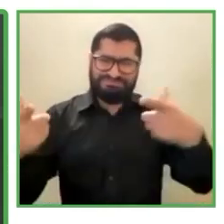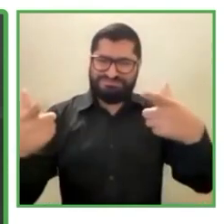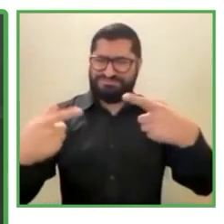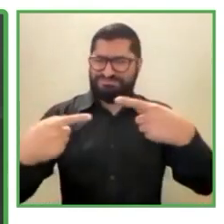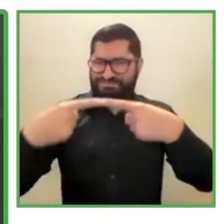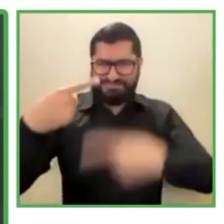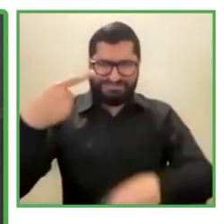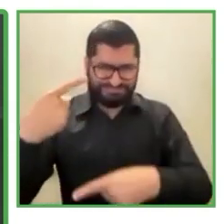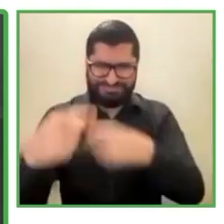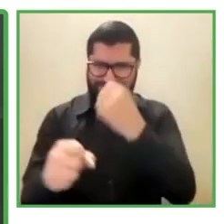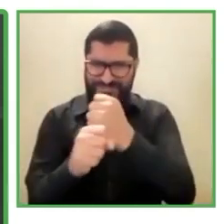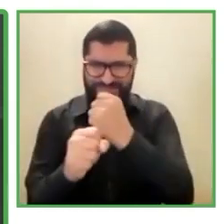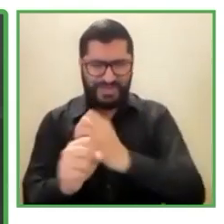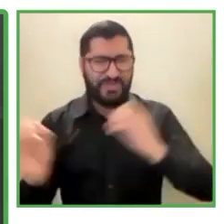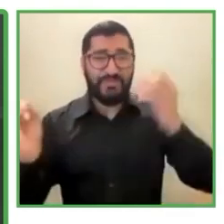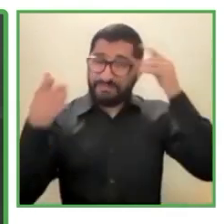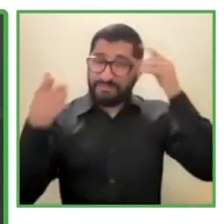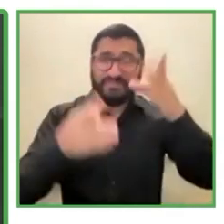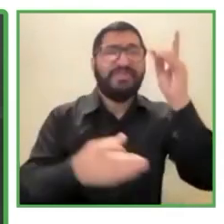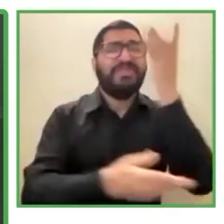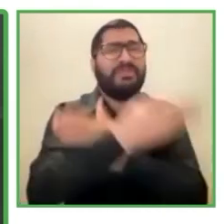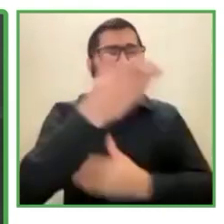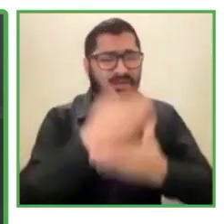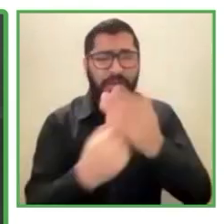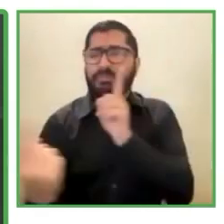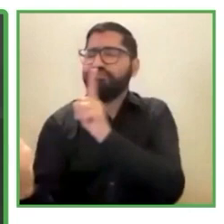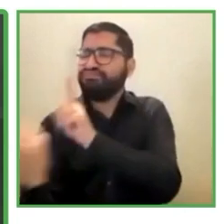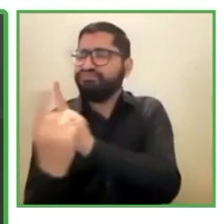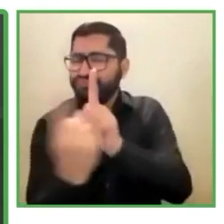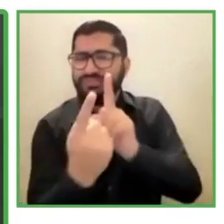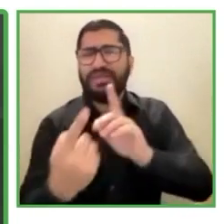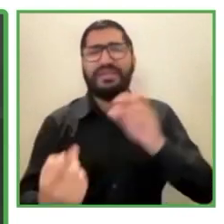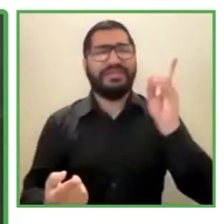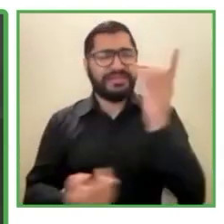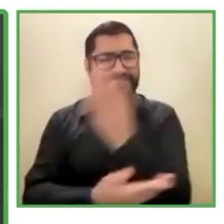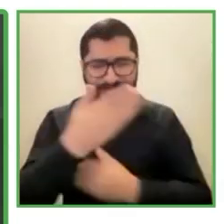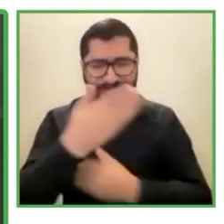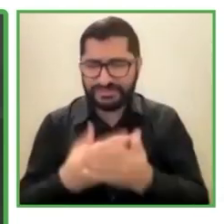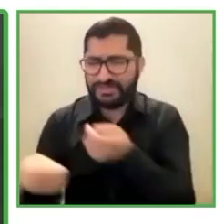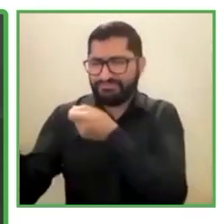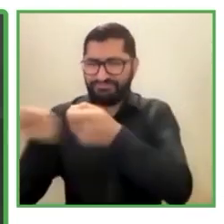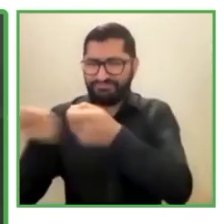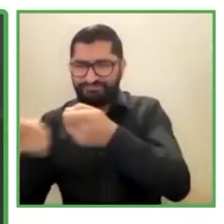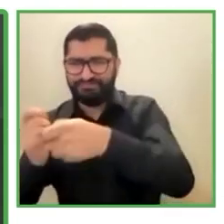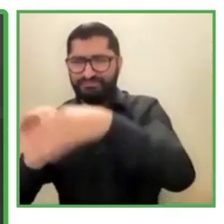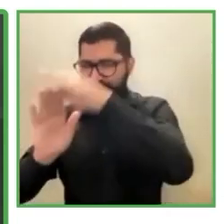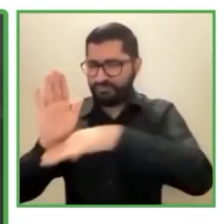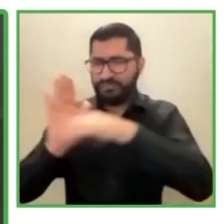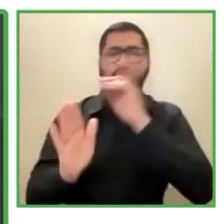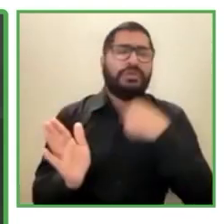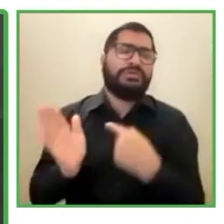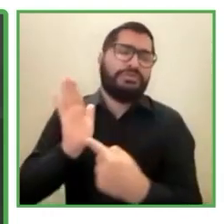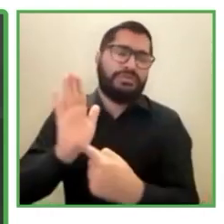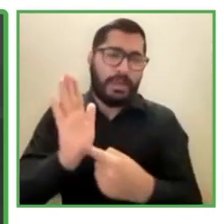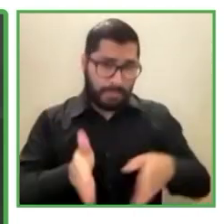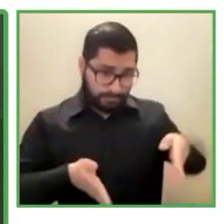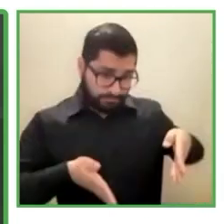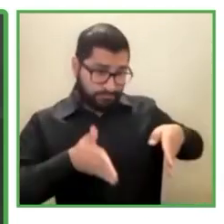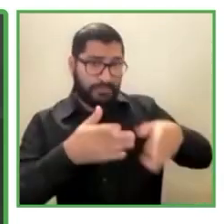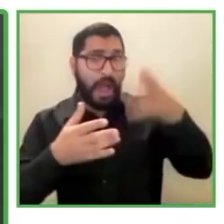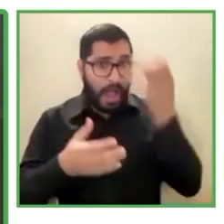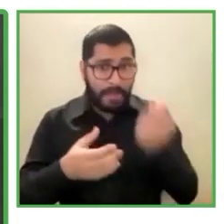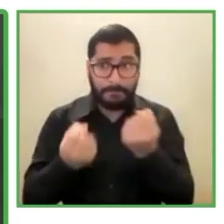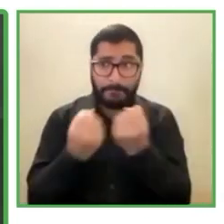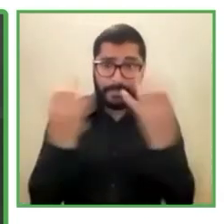personal services, commerce, the activities in the informal economy, for example,